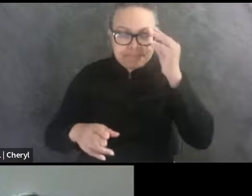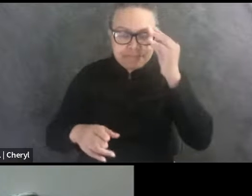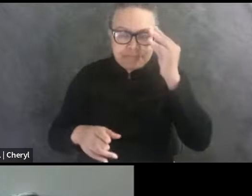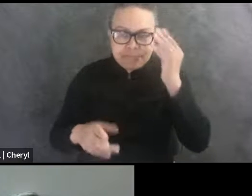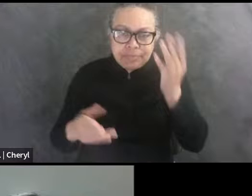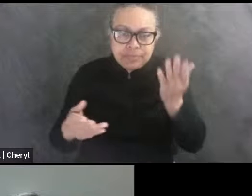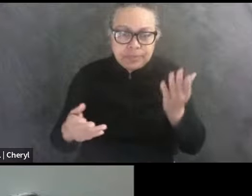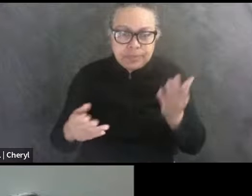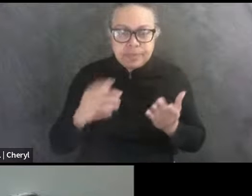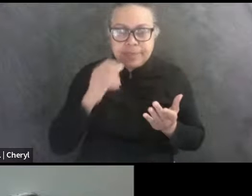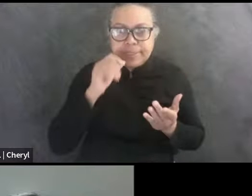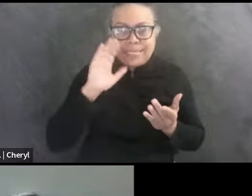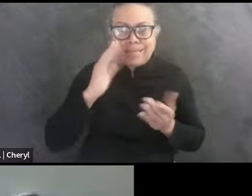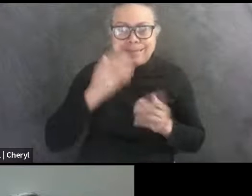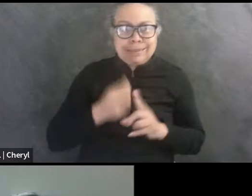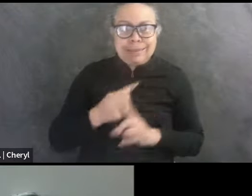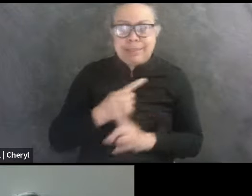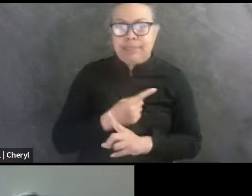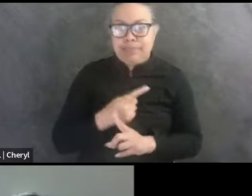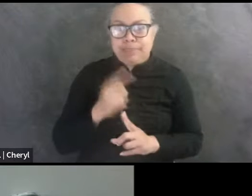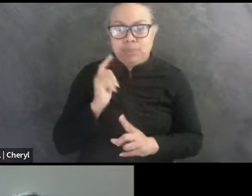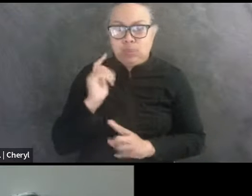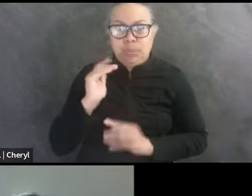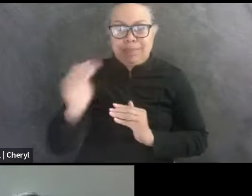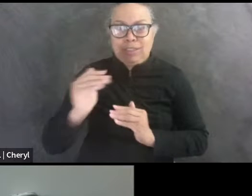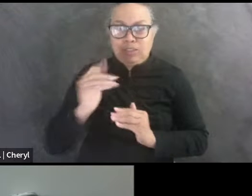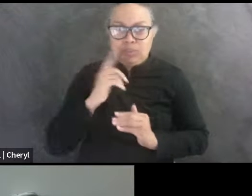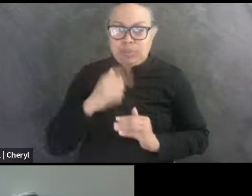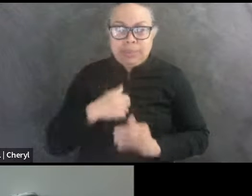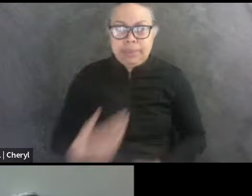it doesn't seem completely oversized to me.